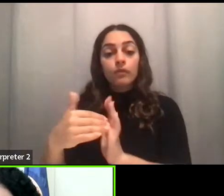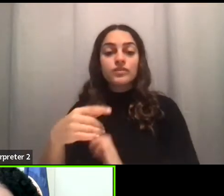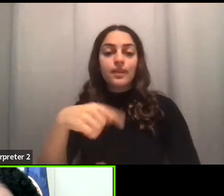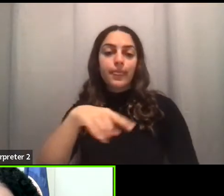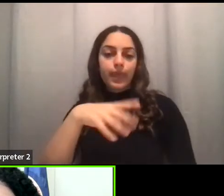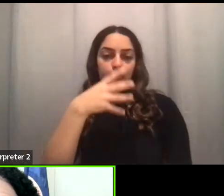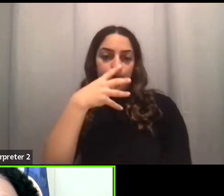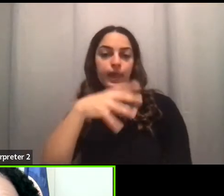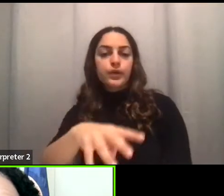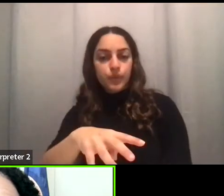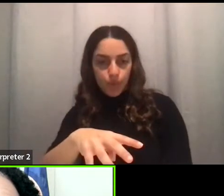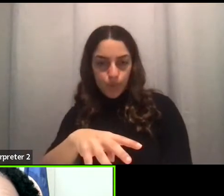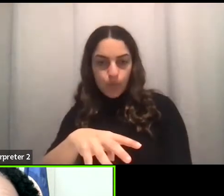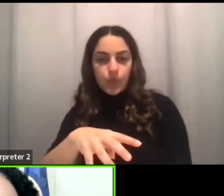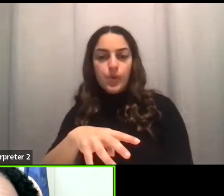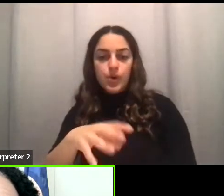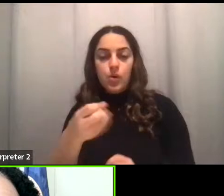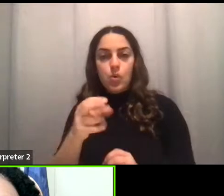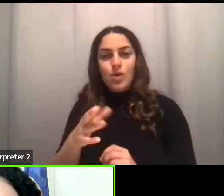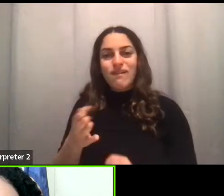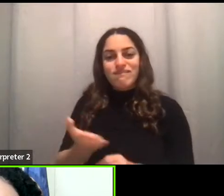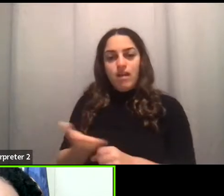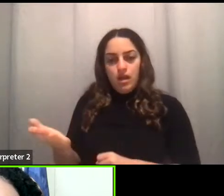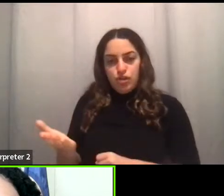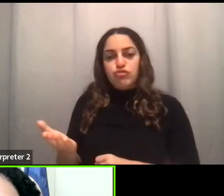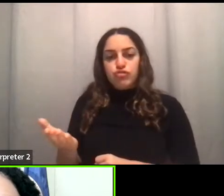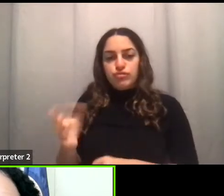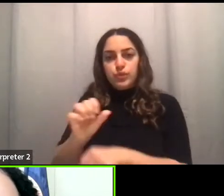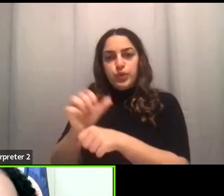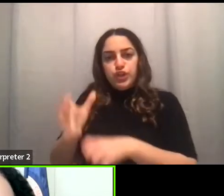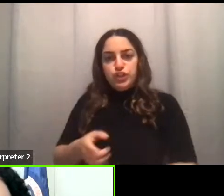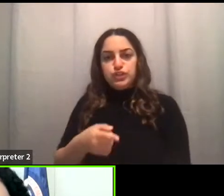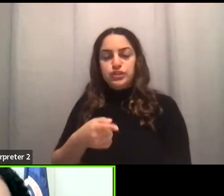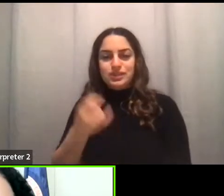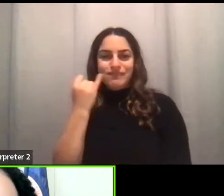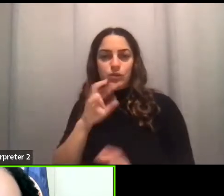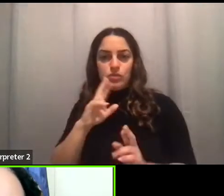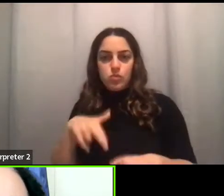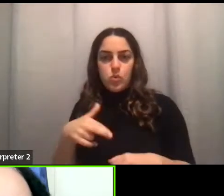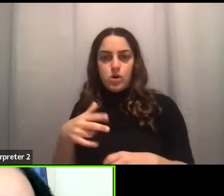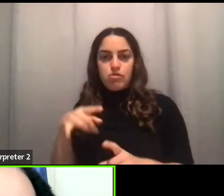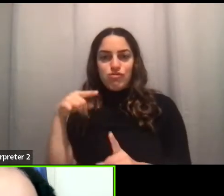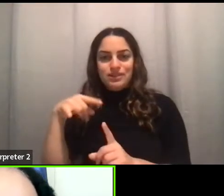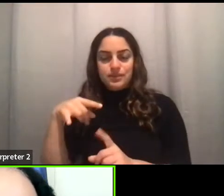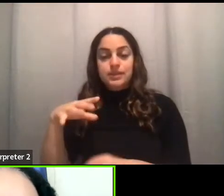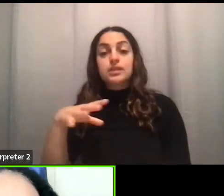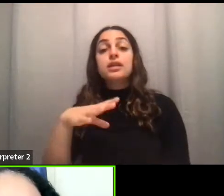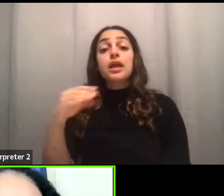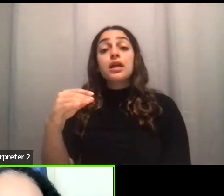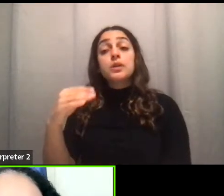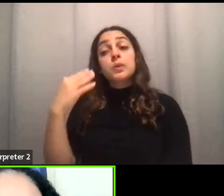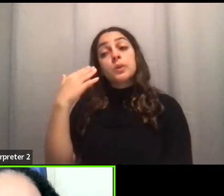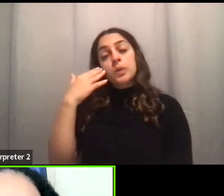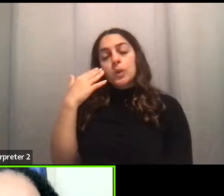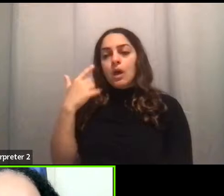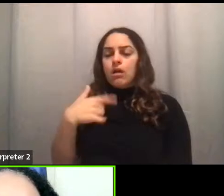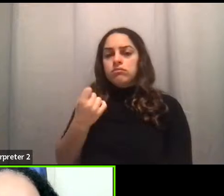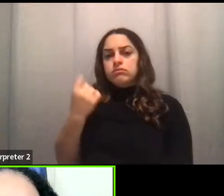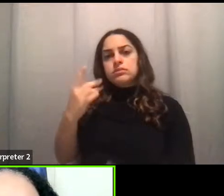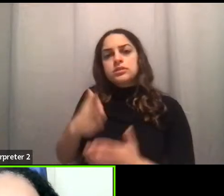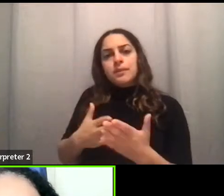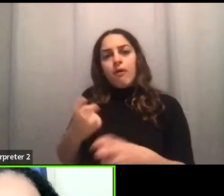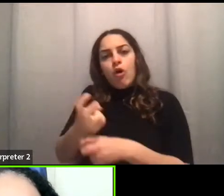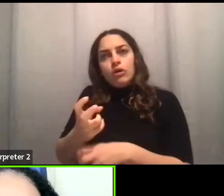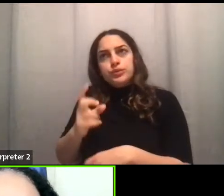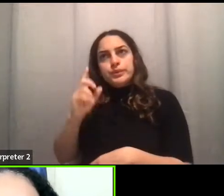the harassment to be clear and i recognize that some of this is difficult to hear but the eoc